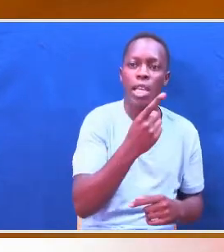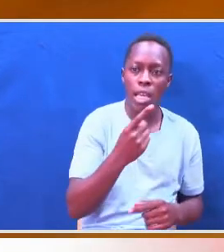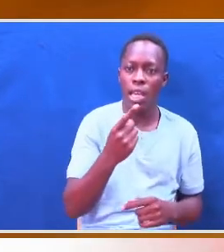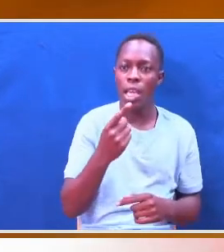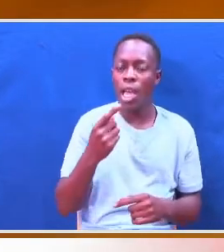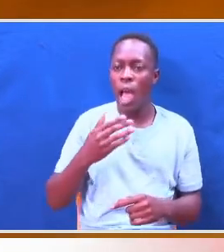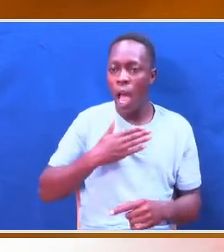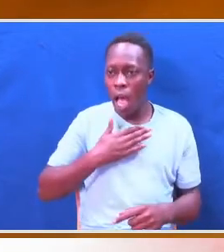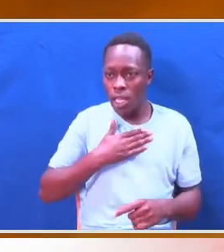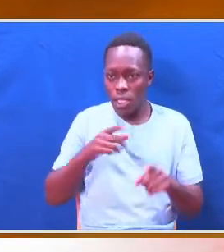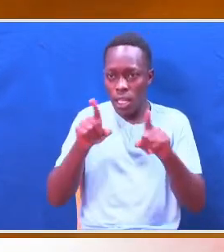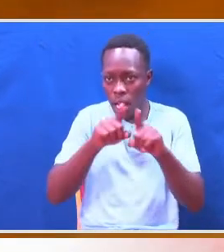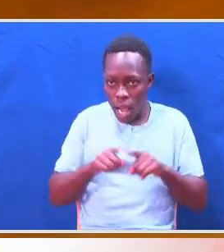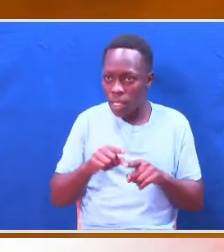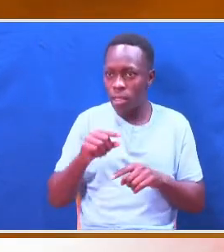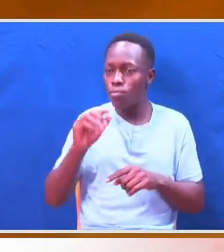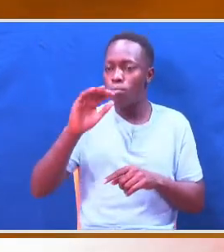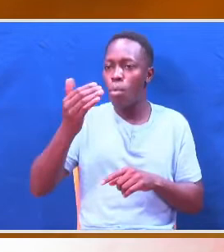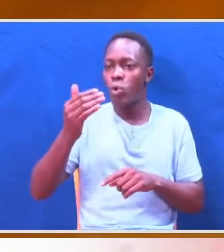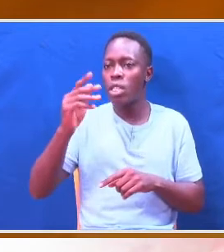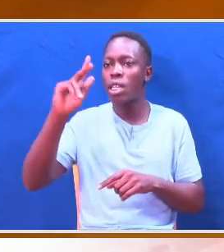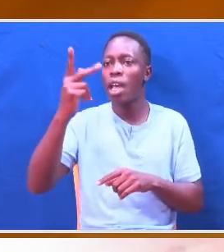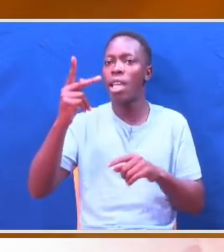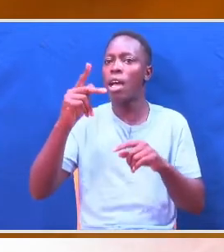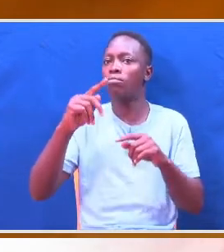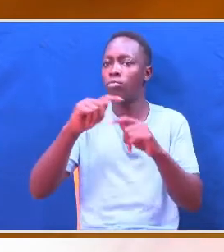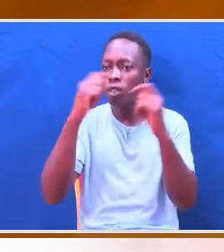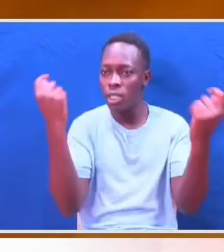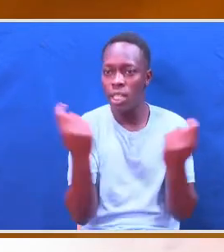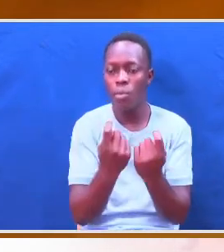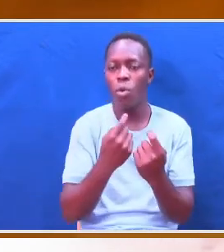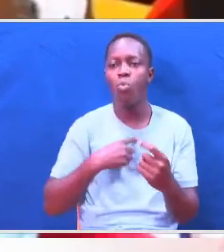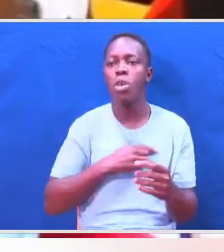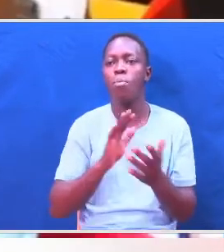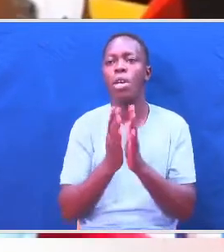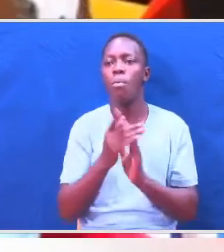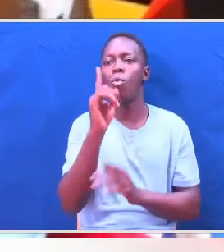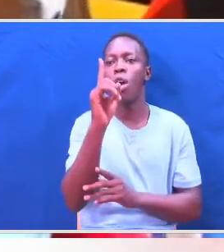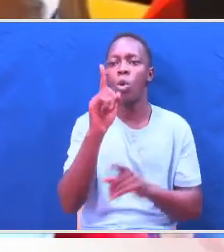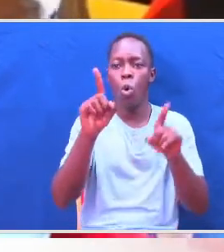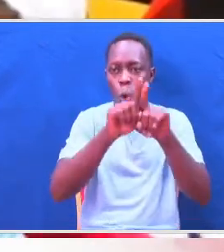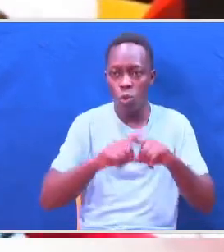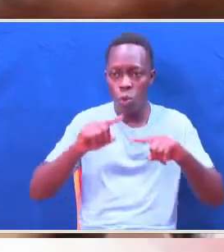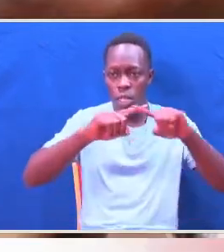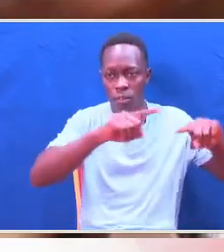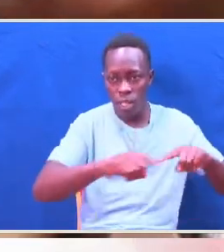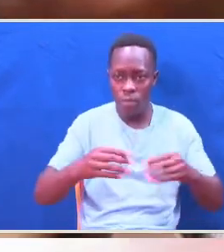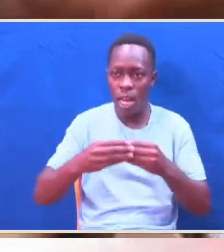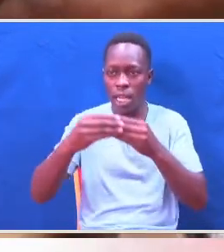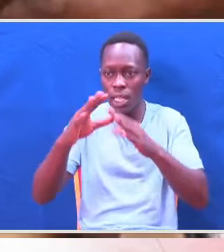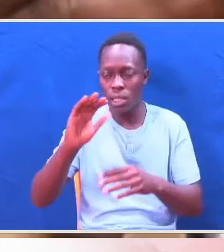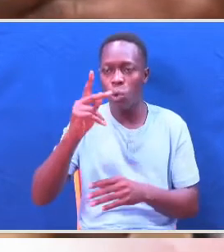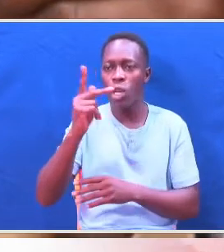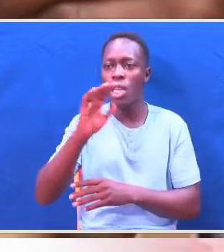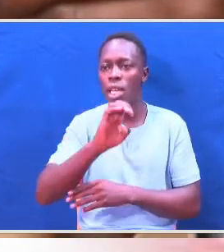kama jamii ya Mlima Kenya, tutakuwa tukiwa kitu kimoja. Several leaders from Mount Kenya East have